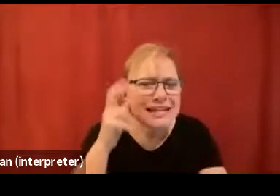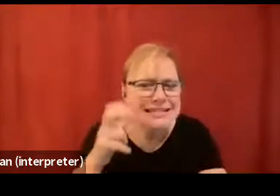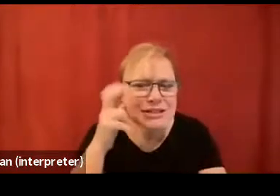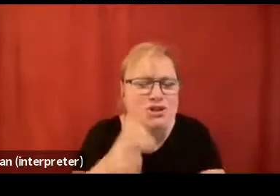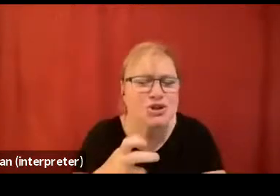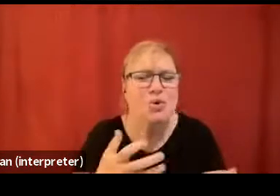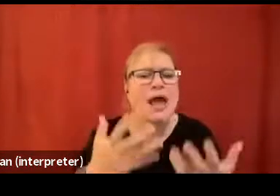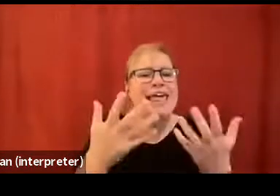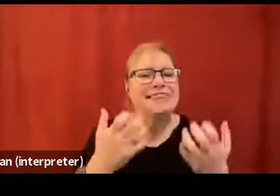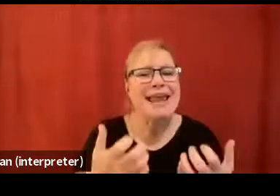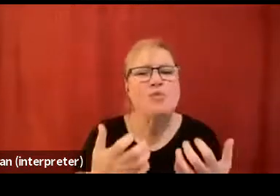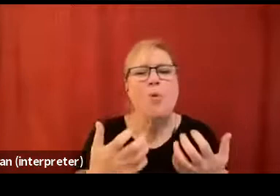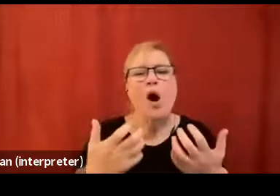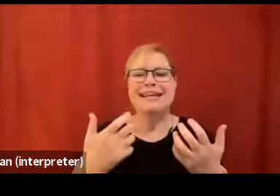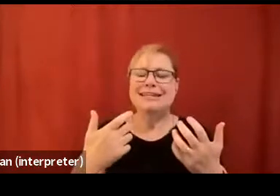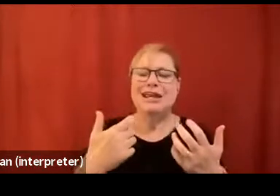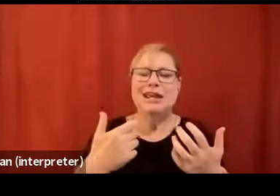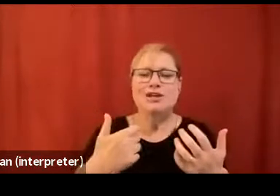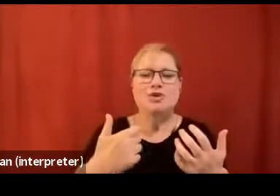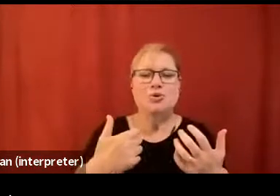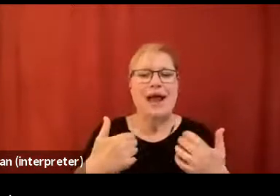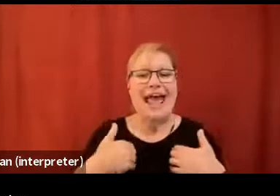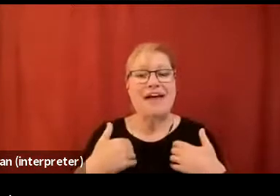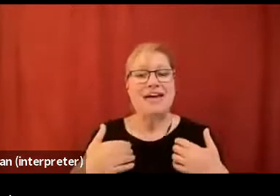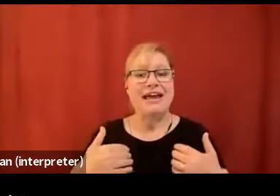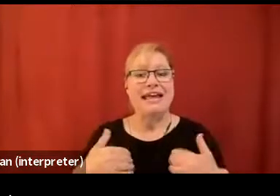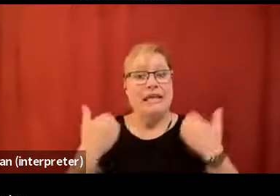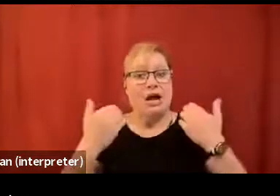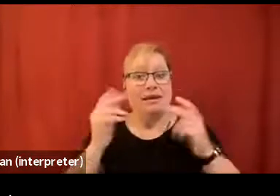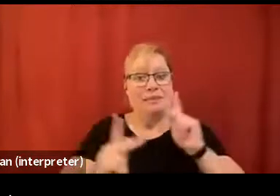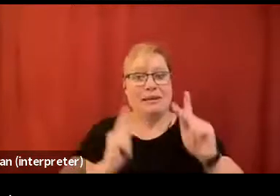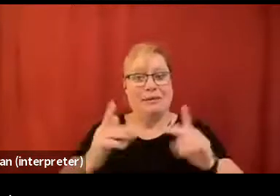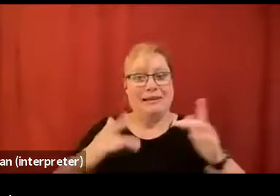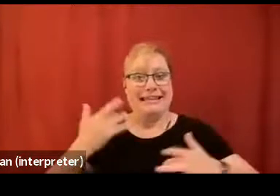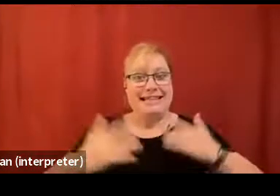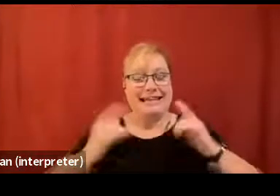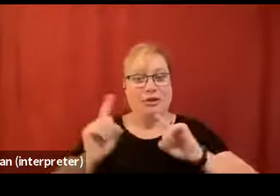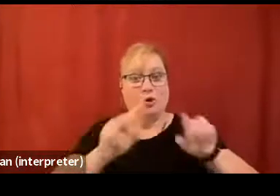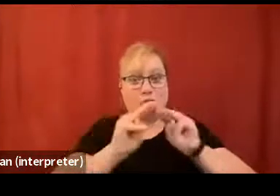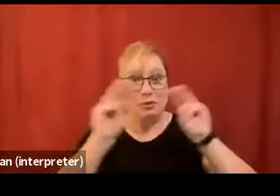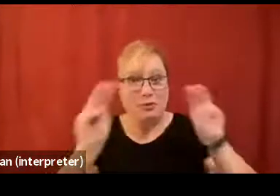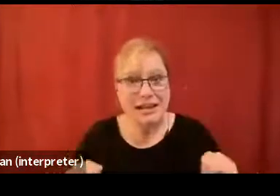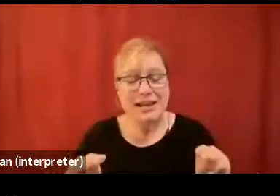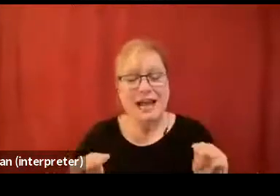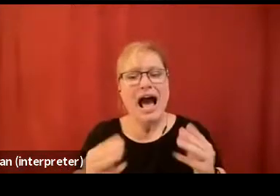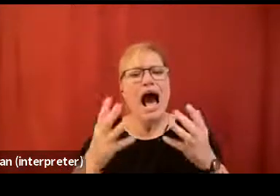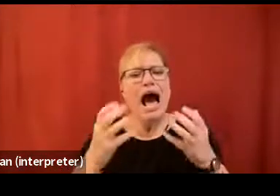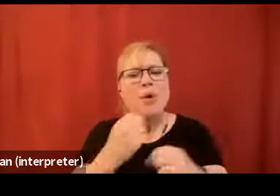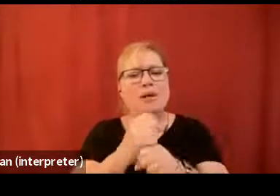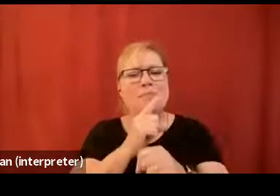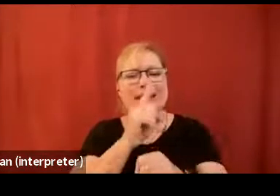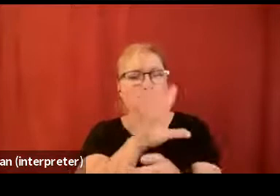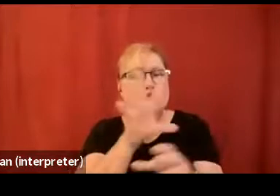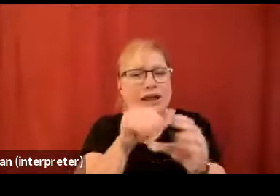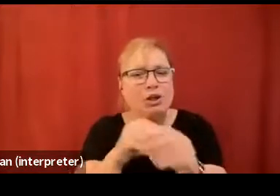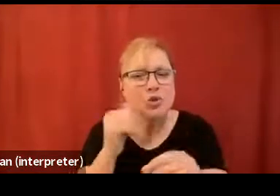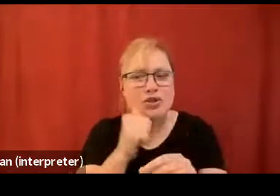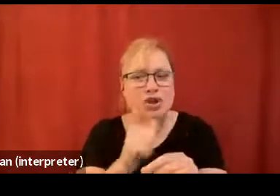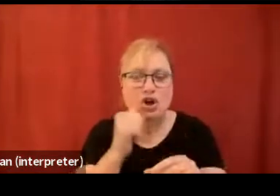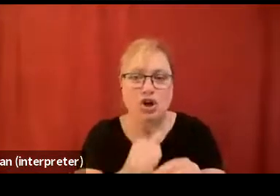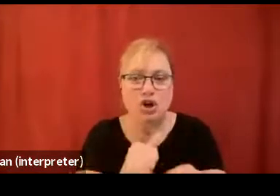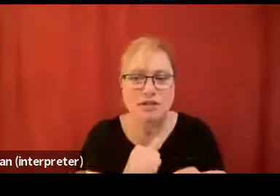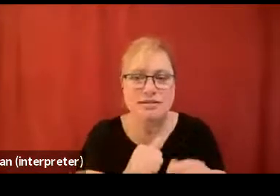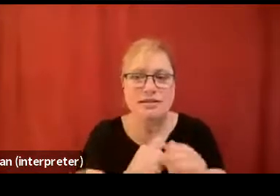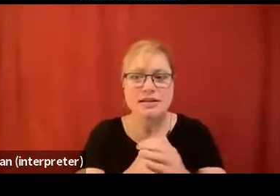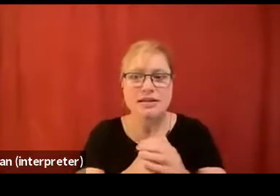exhibit when it unveils in May 2? So I would sum it up as include the girls, not only just say, this is what we think